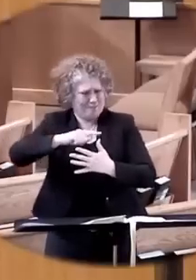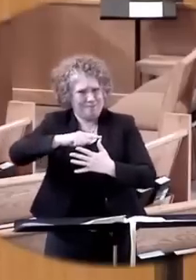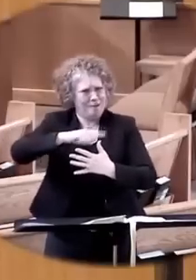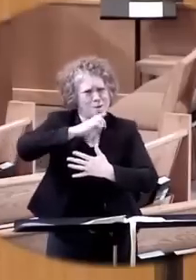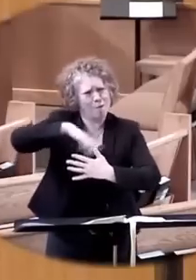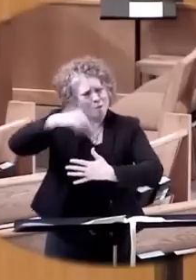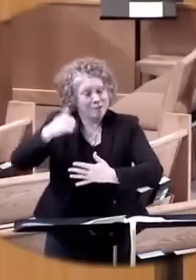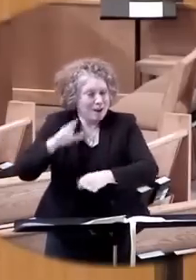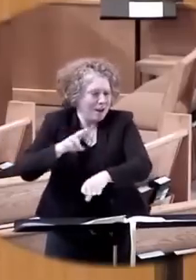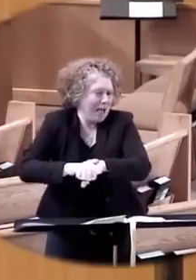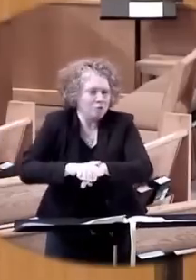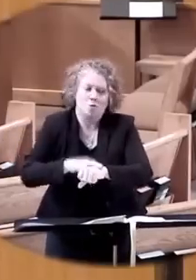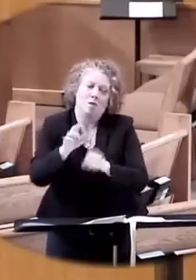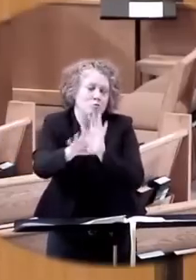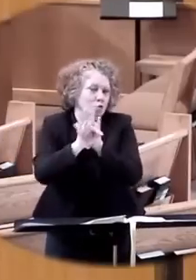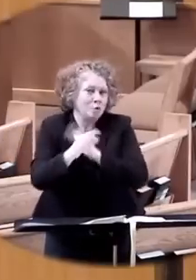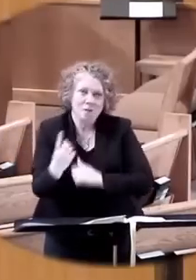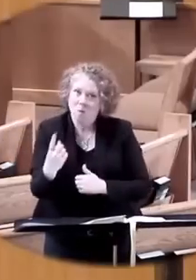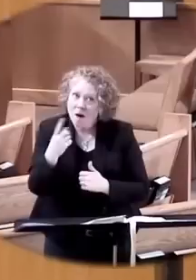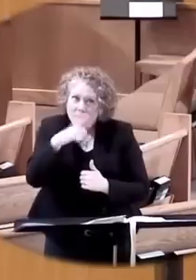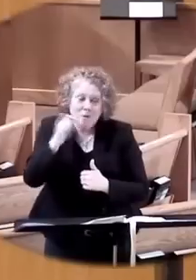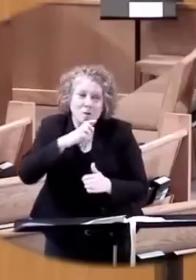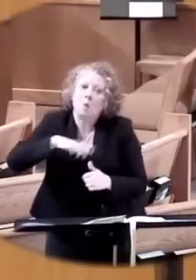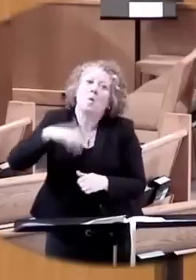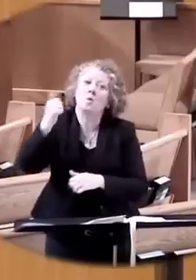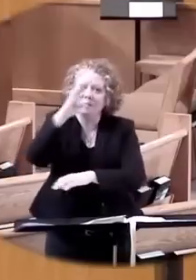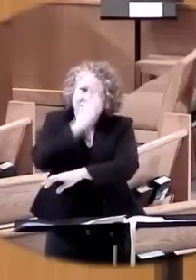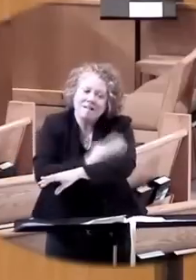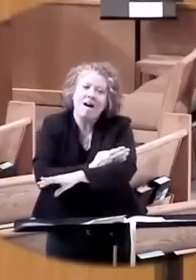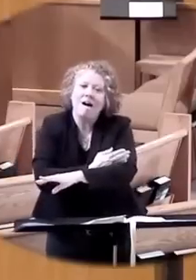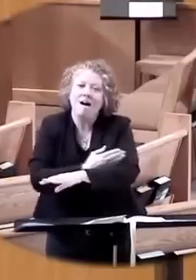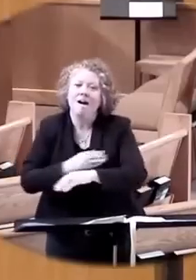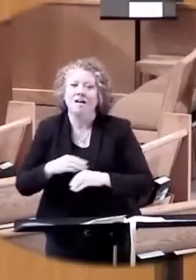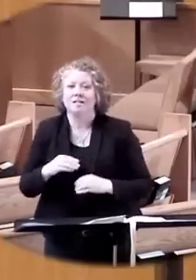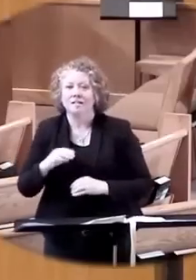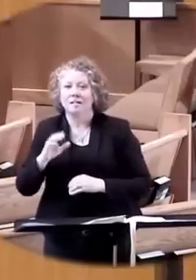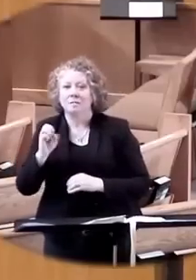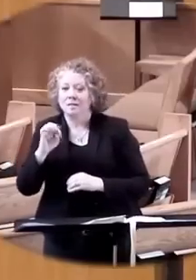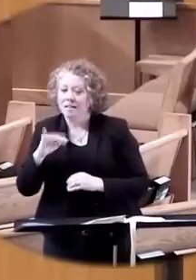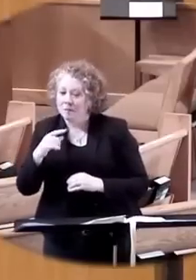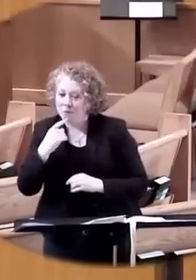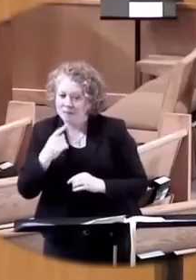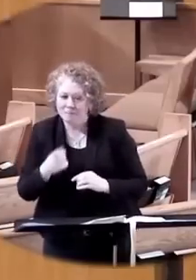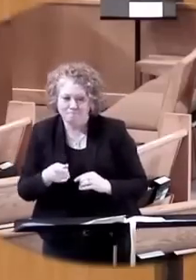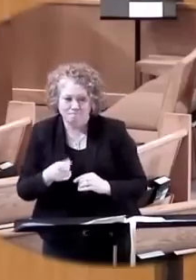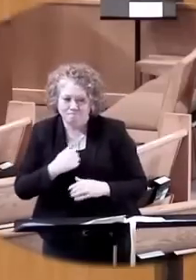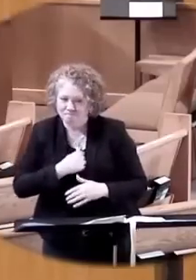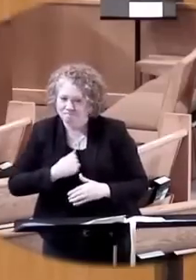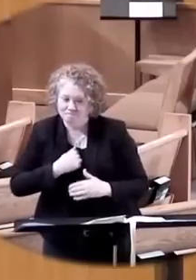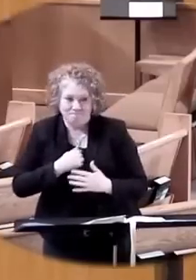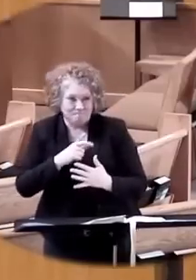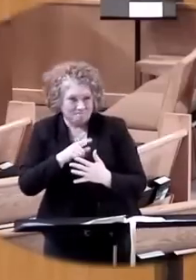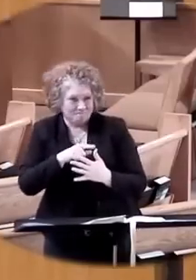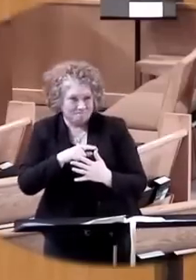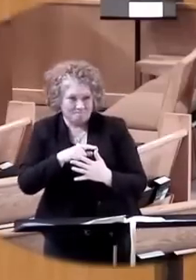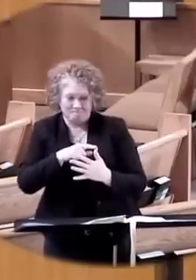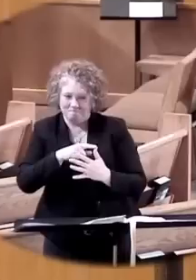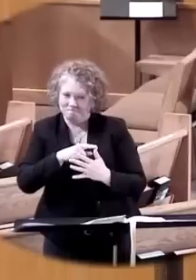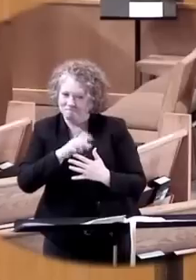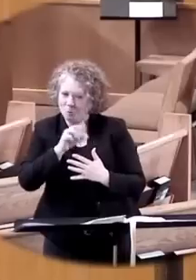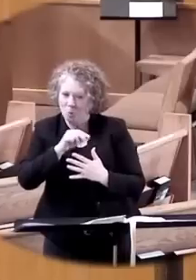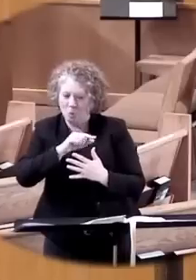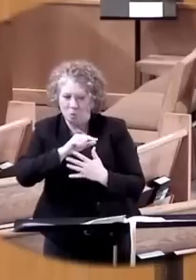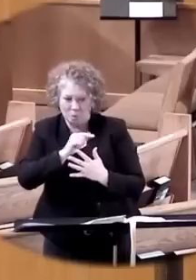choice, Samuel tells Jesse and Eliab, this is not the one. And he proceeds to go